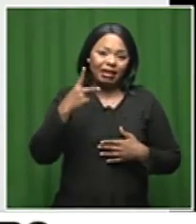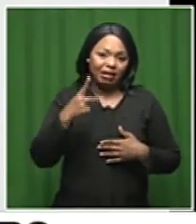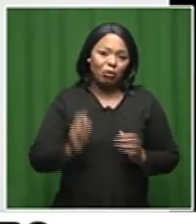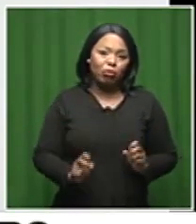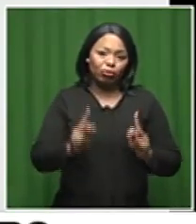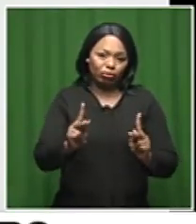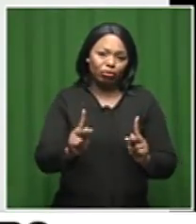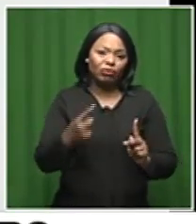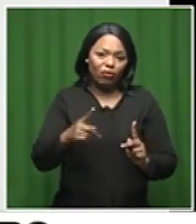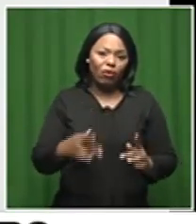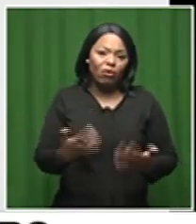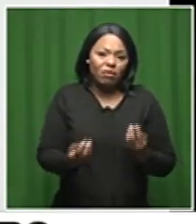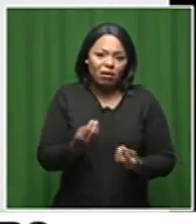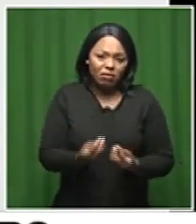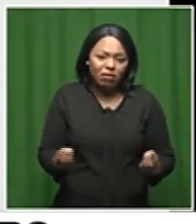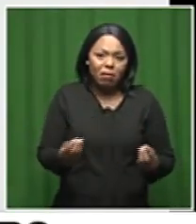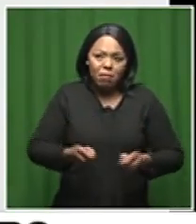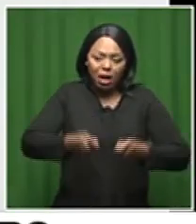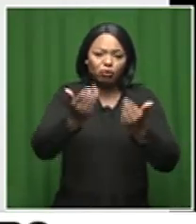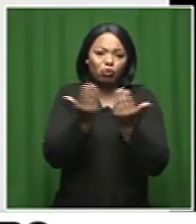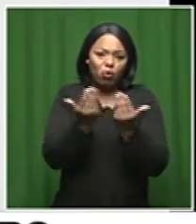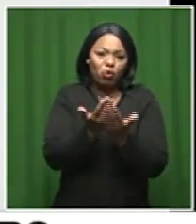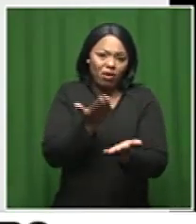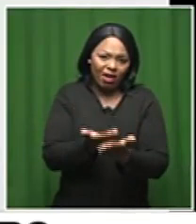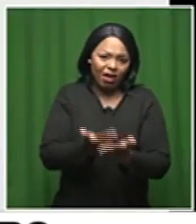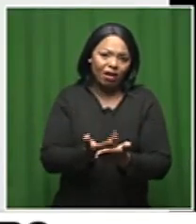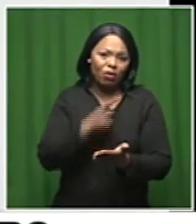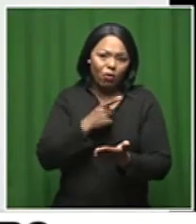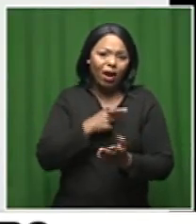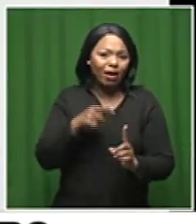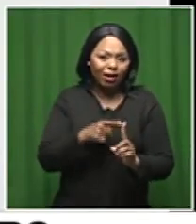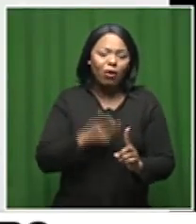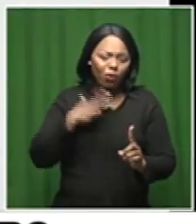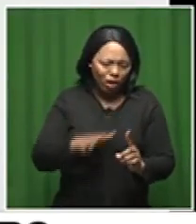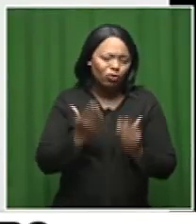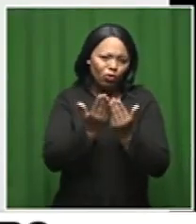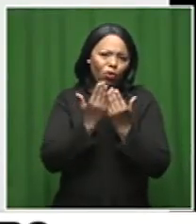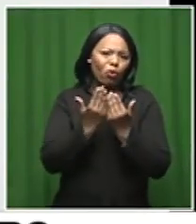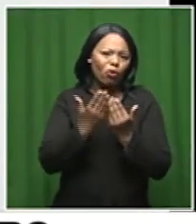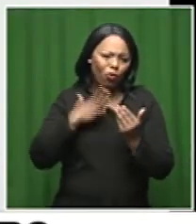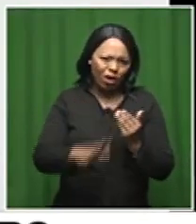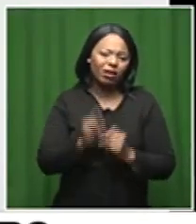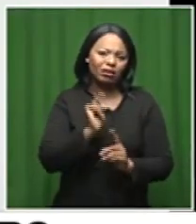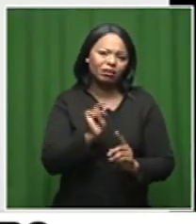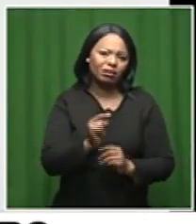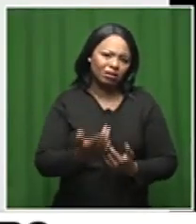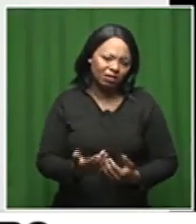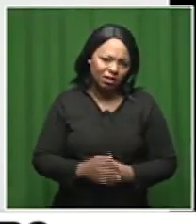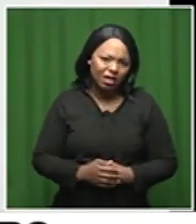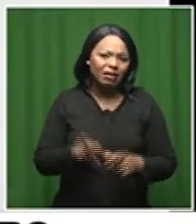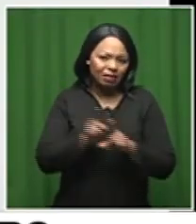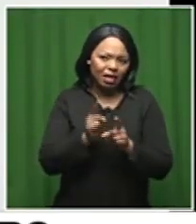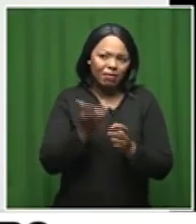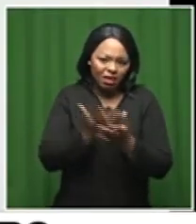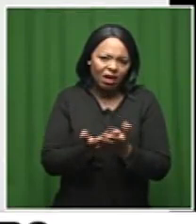a normal childhood. She'll get to go back to school, which she's really, really, really looking forward to. She'll get to spend as much